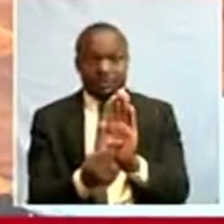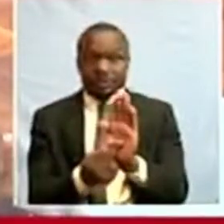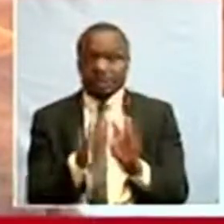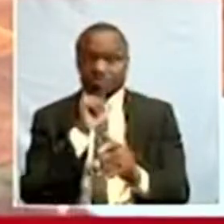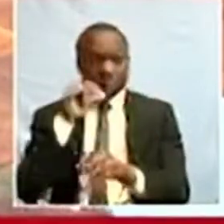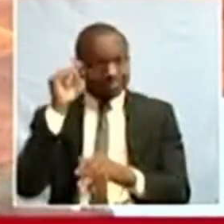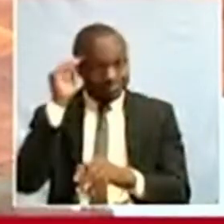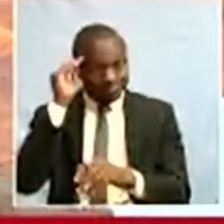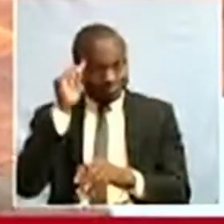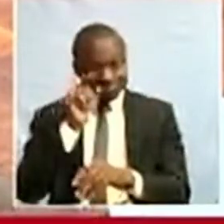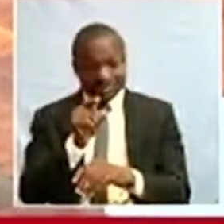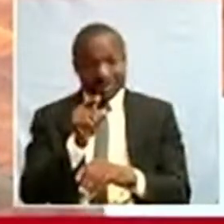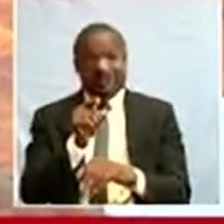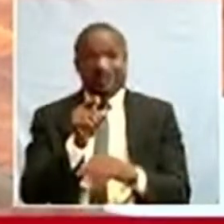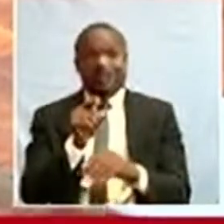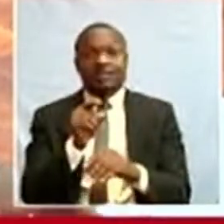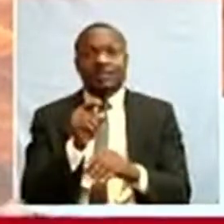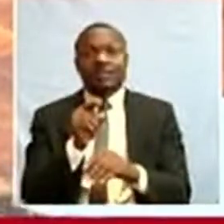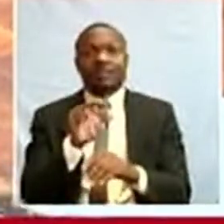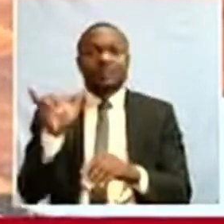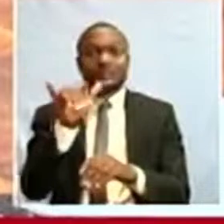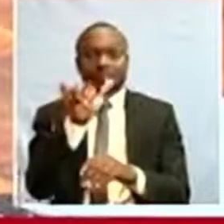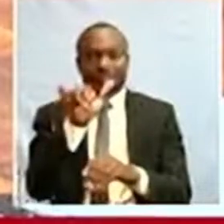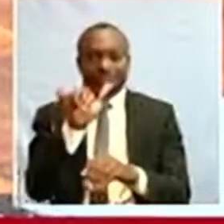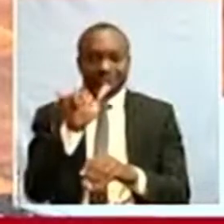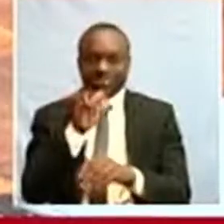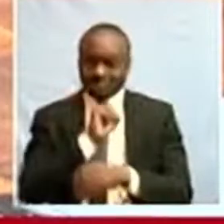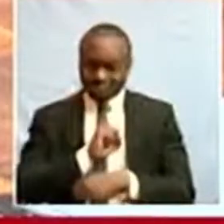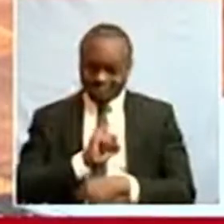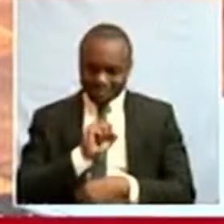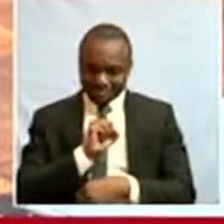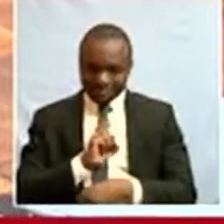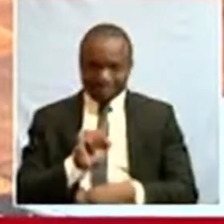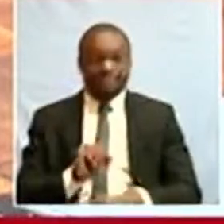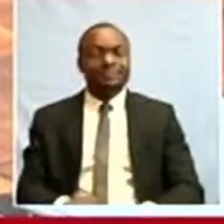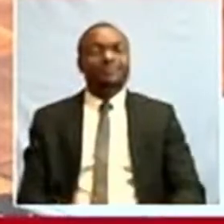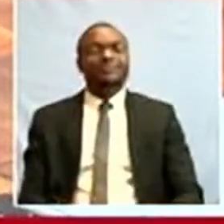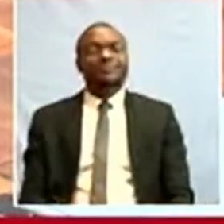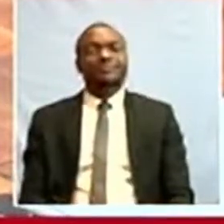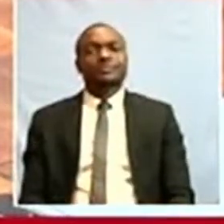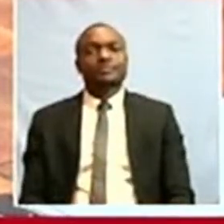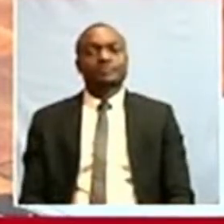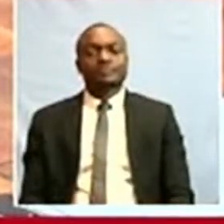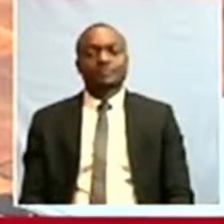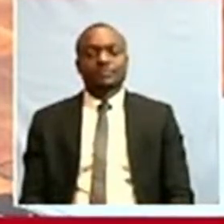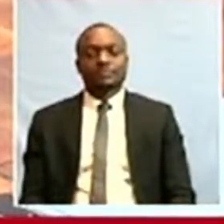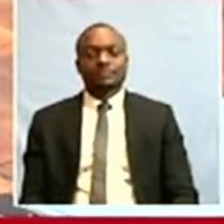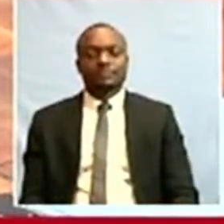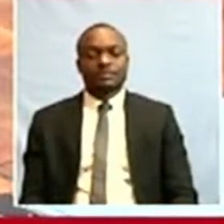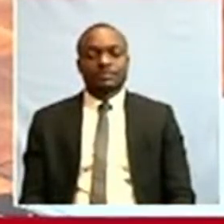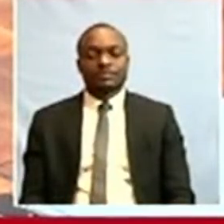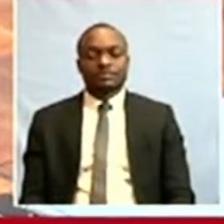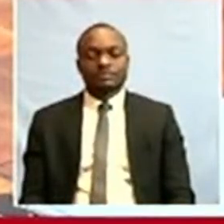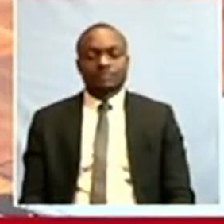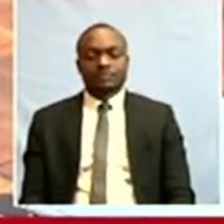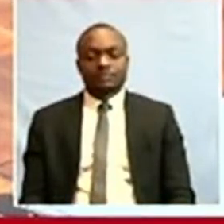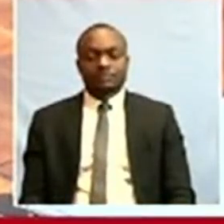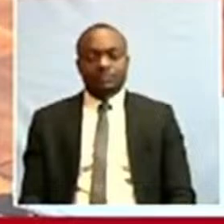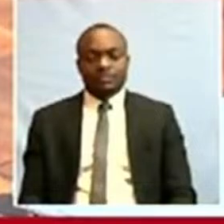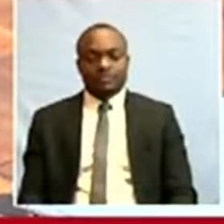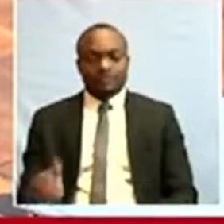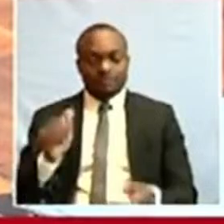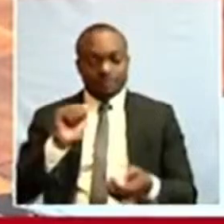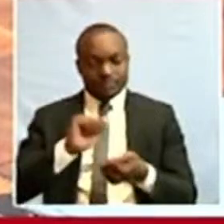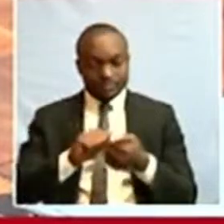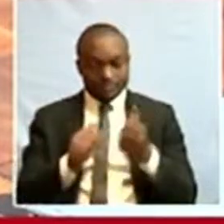know that that was the format. So we sincerely apologize for that. So on the audit